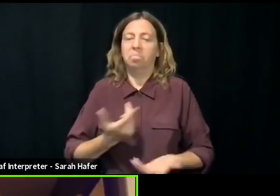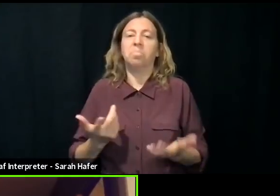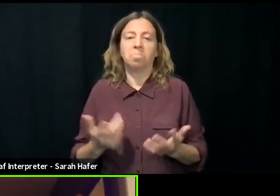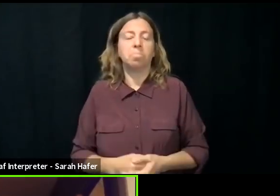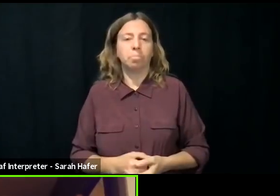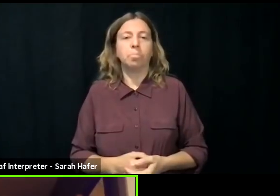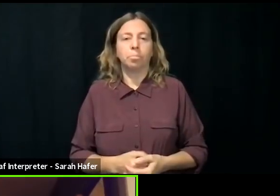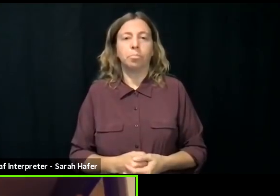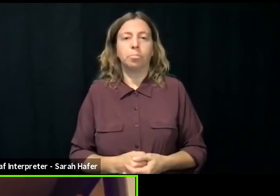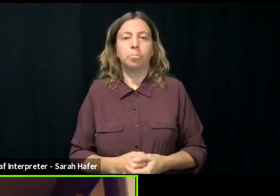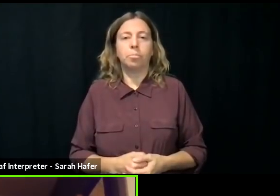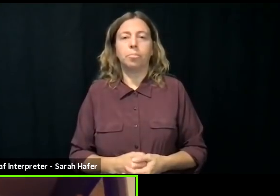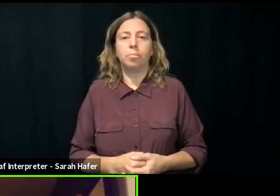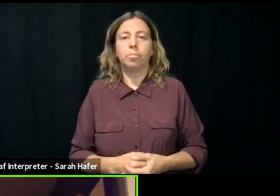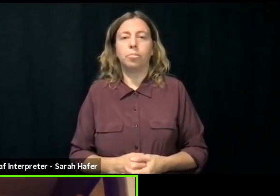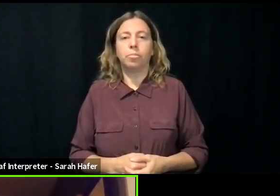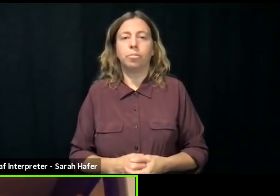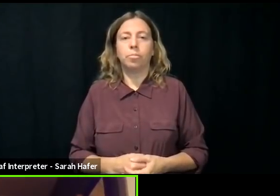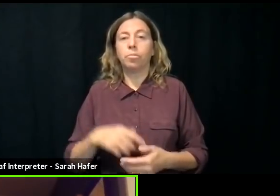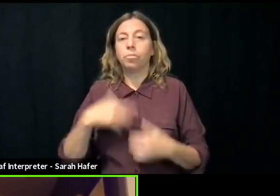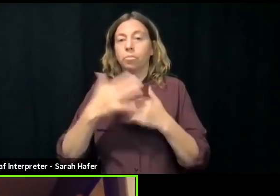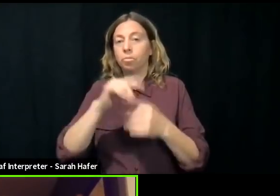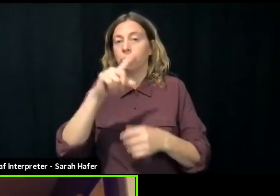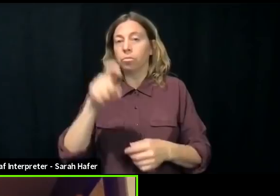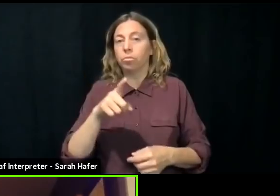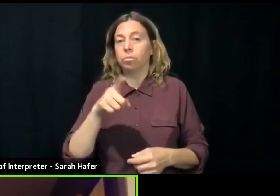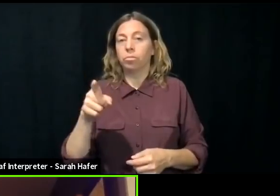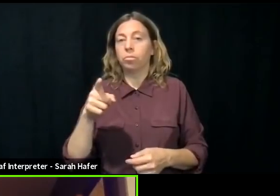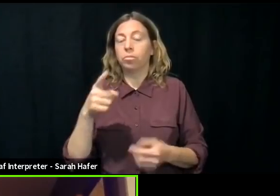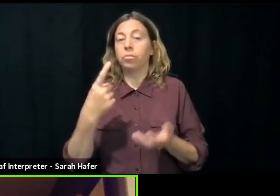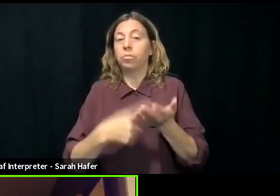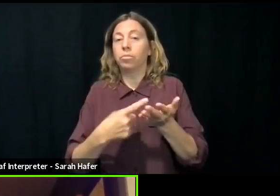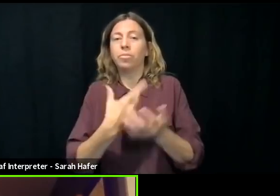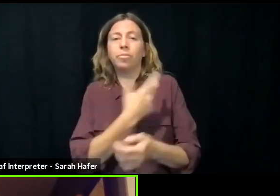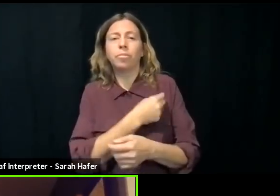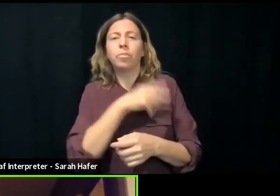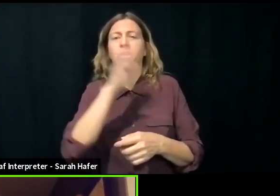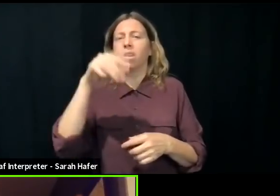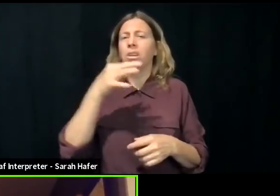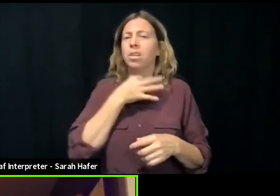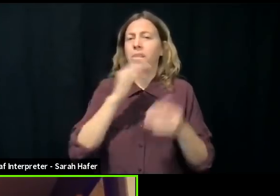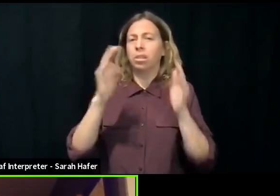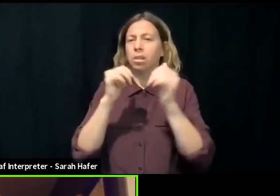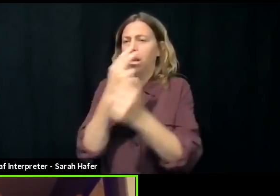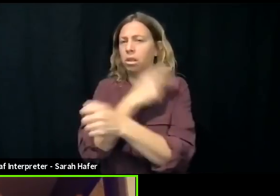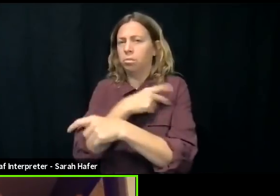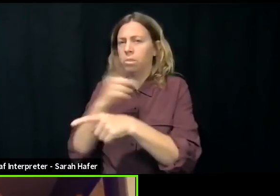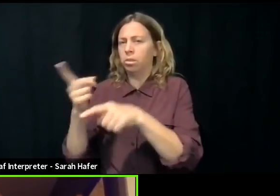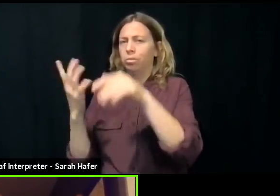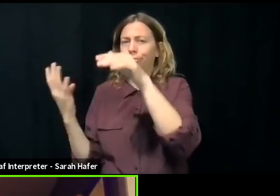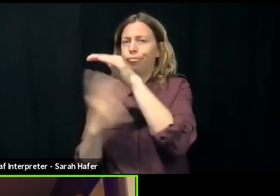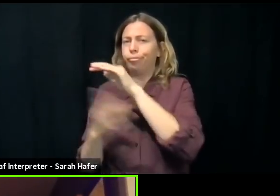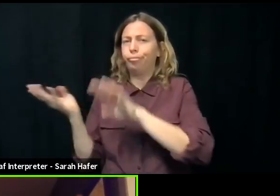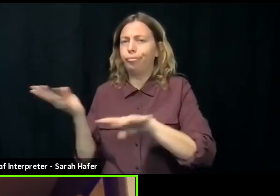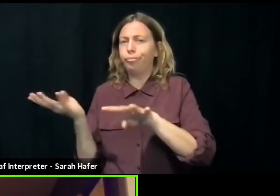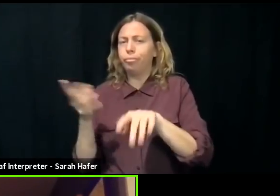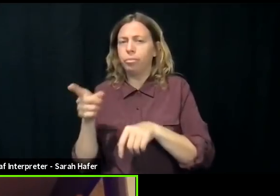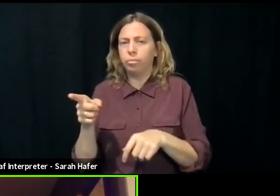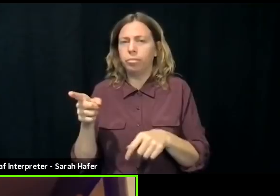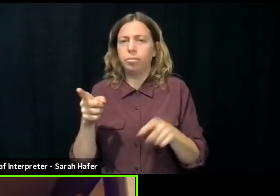Thank you for that question. What we do is in all our cases that were diagnosed with COVID-19, including those who've been